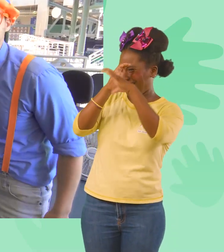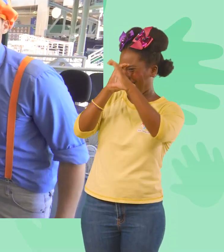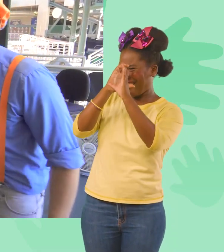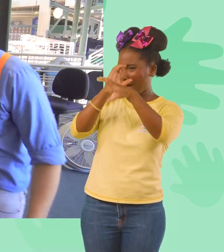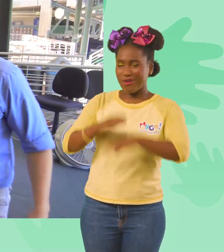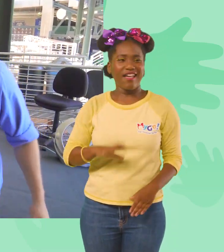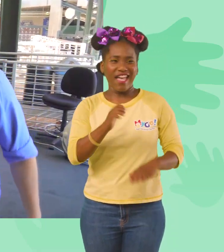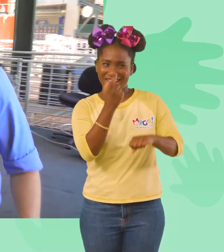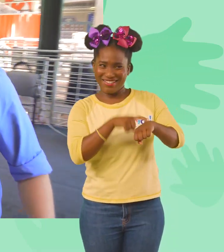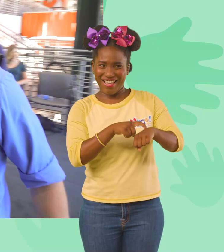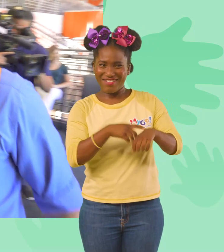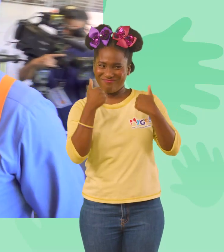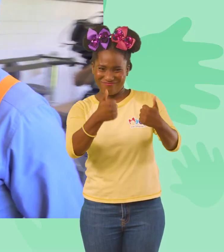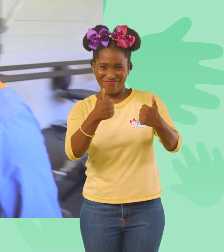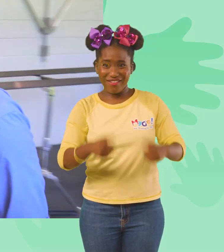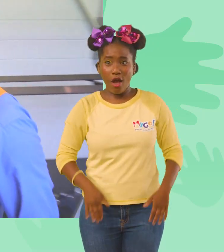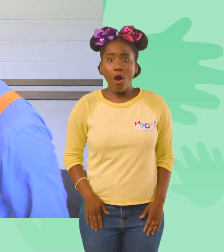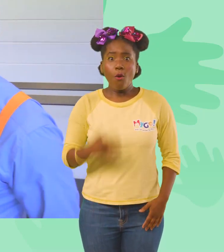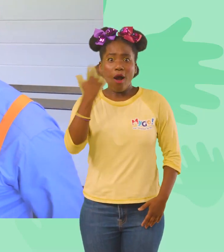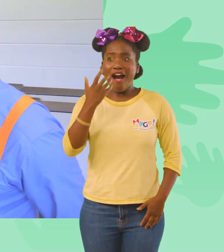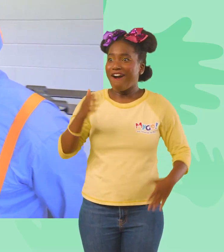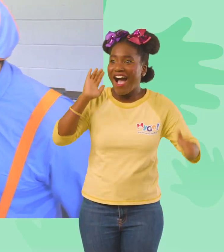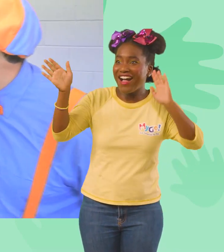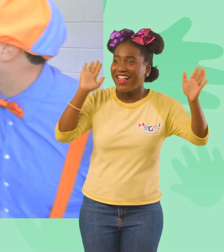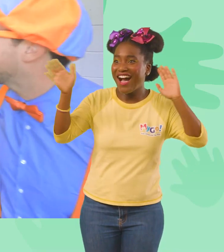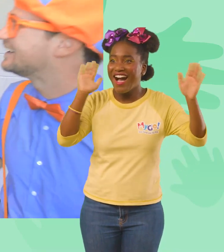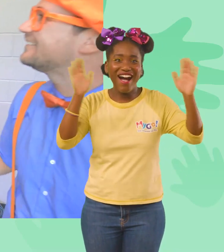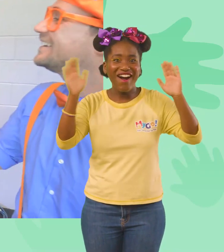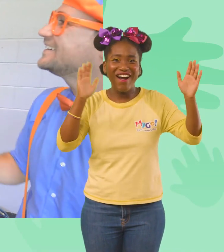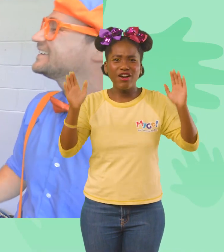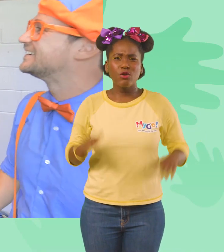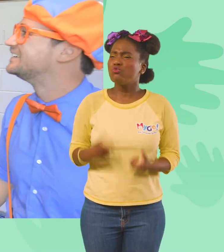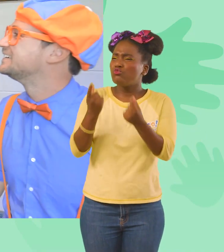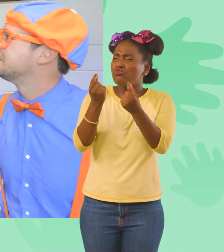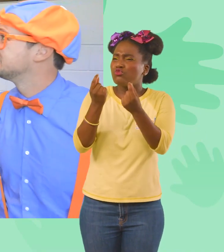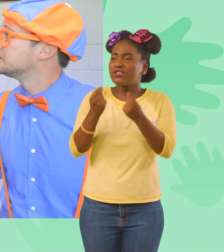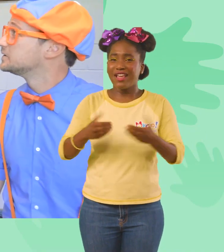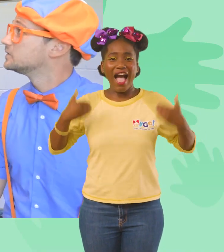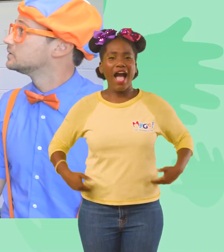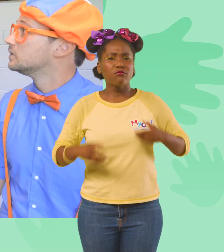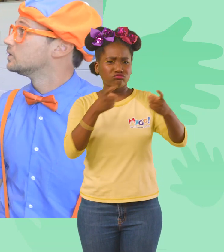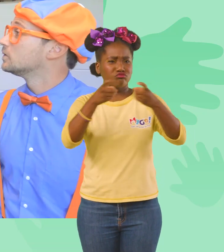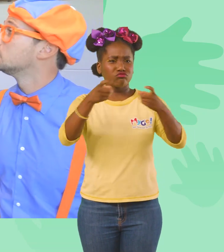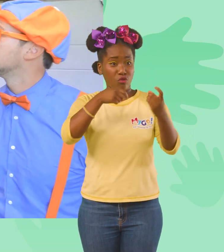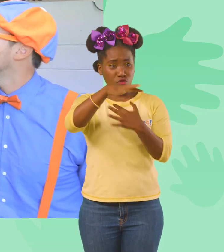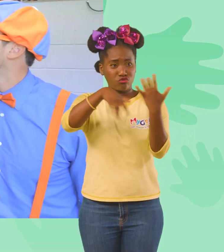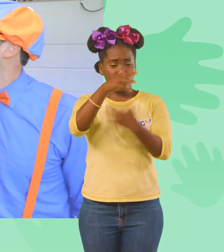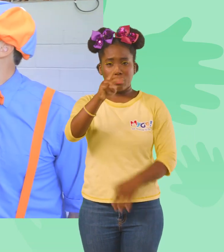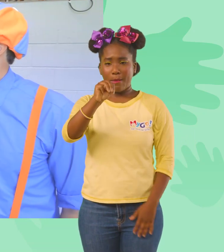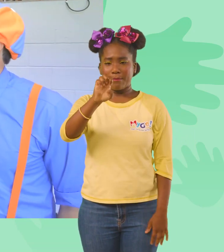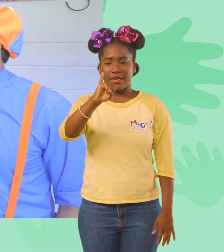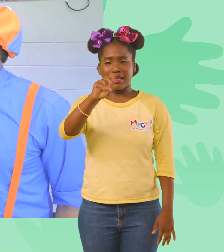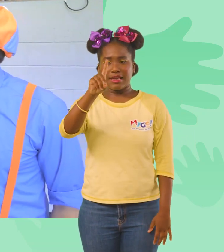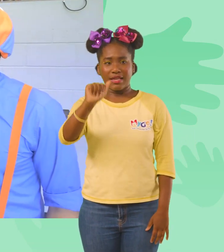All right. Whoa, here's another person. Whoa, hello. Hey, what do you do? I'm in charge of our social media network, so everything they do on